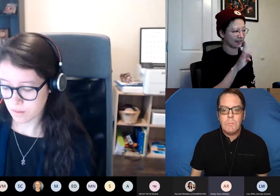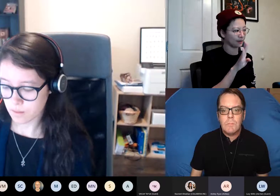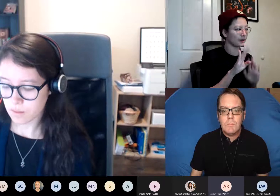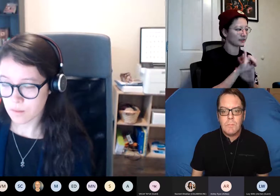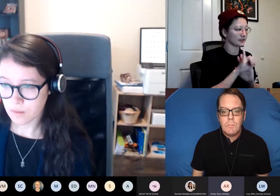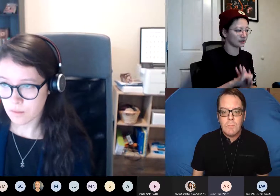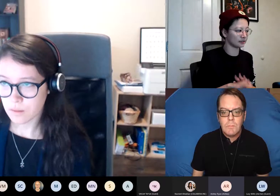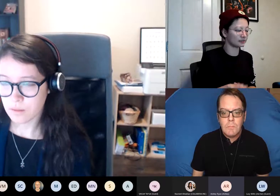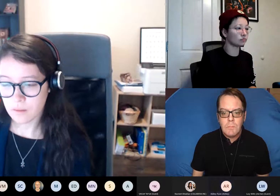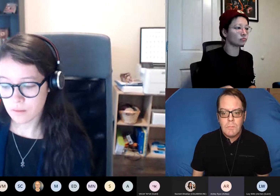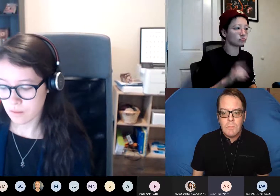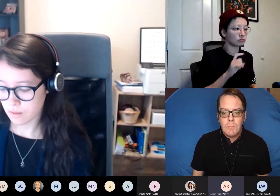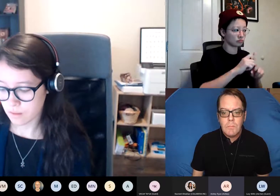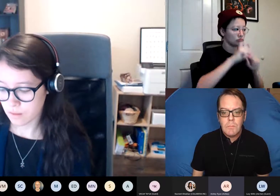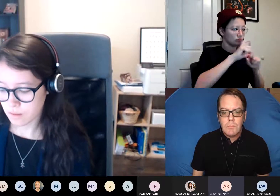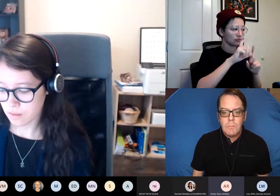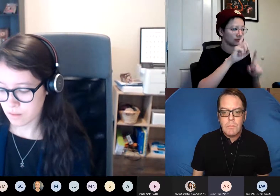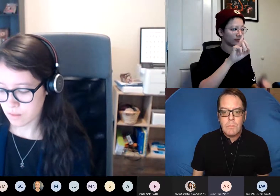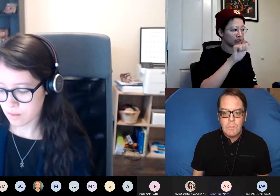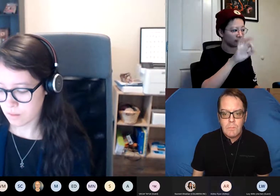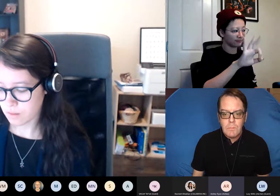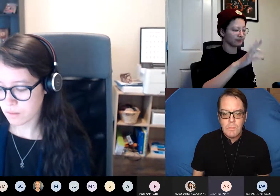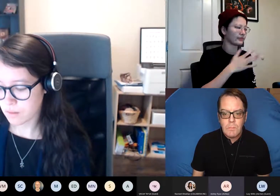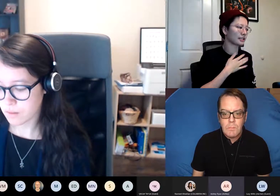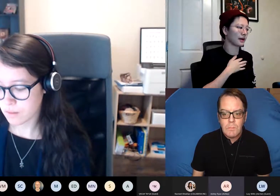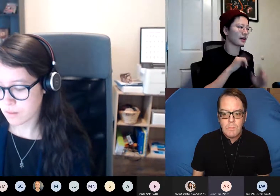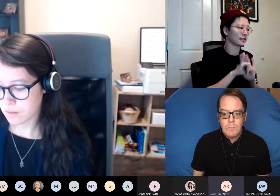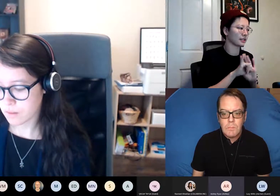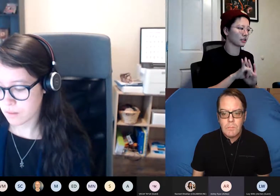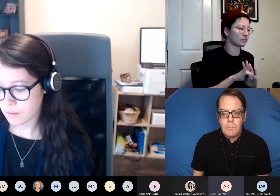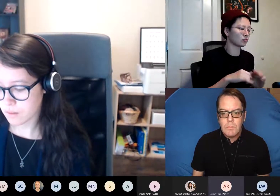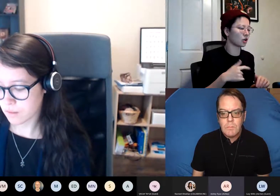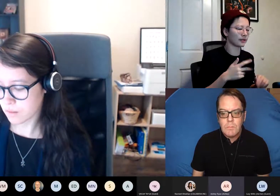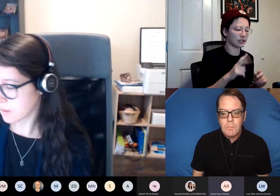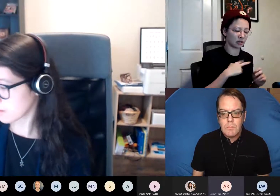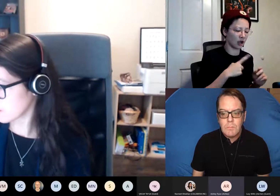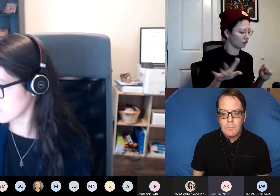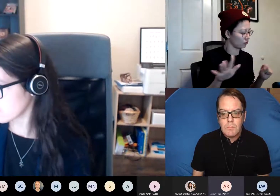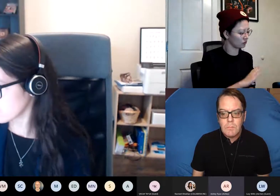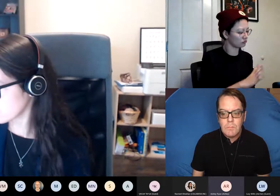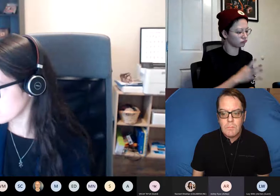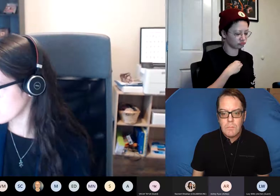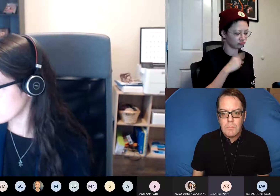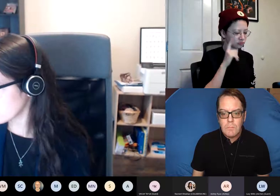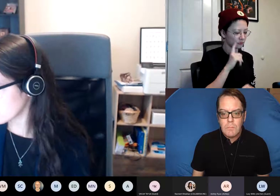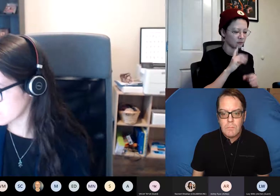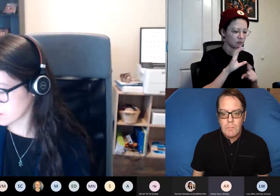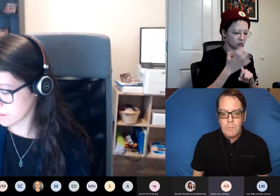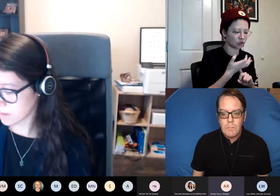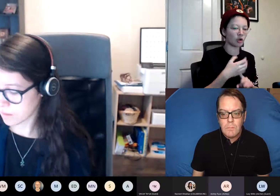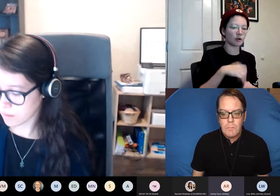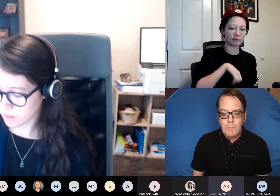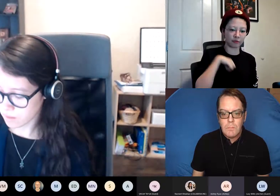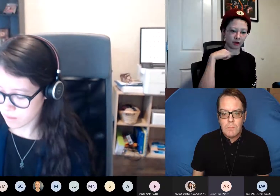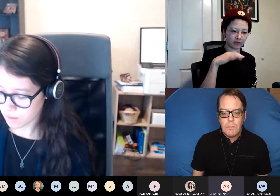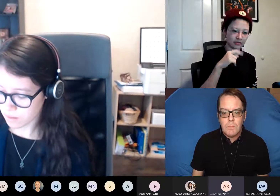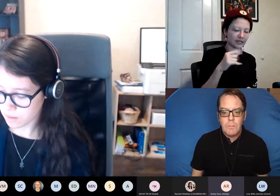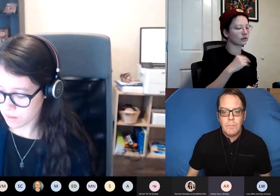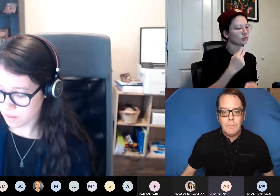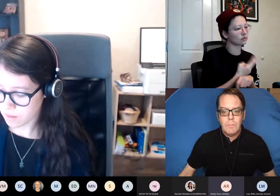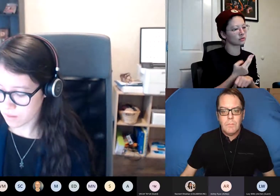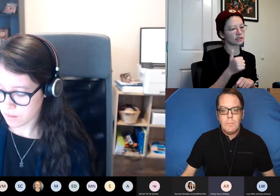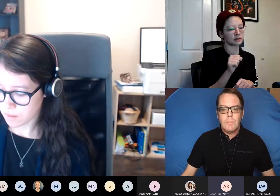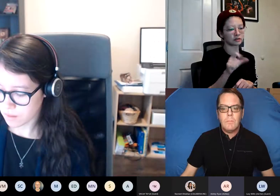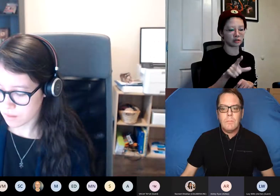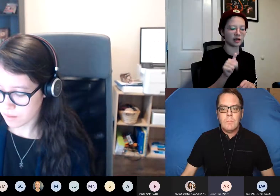individuals themselves have different identities, one being a what we call Big D deaf, which